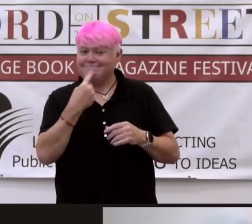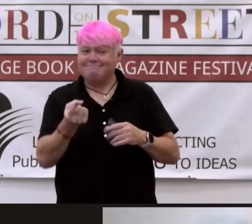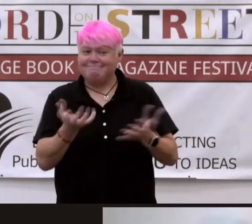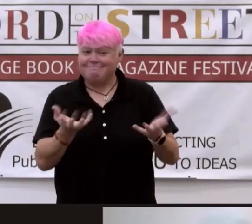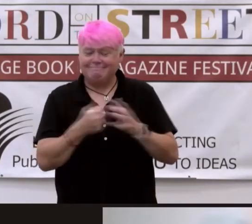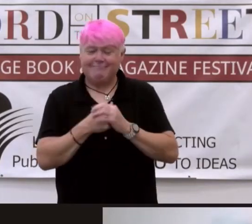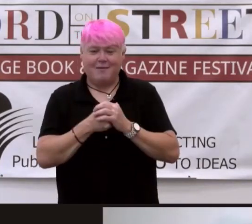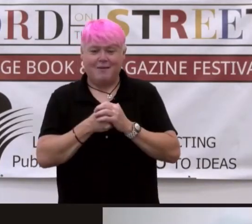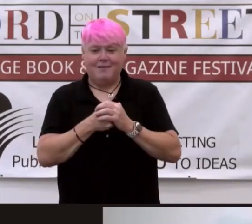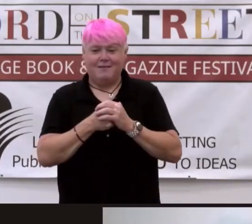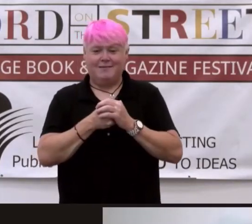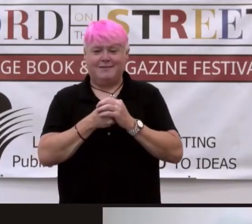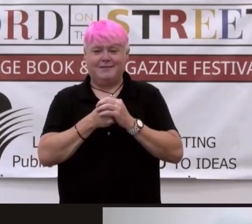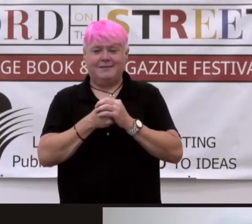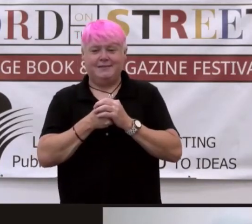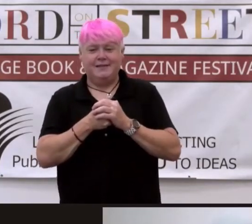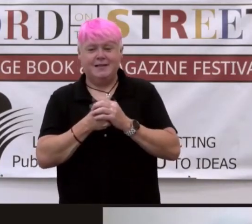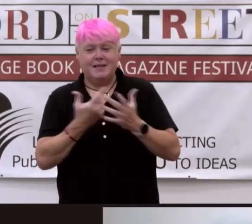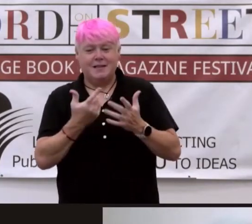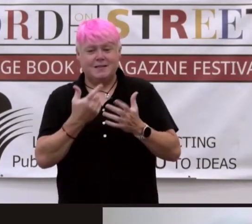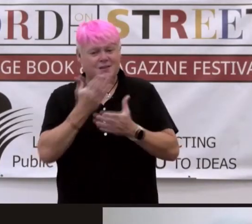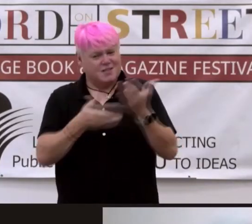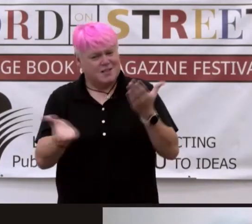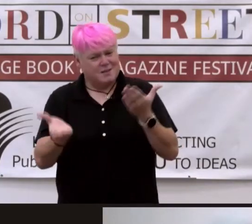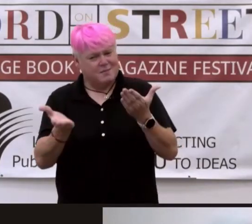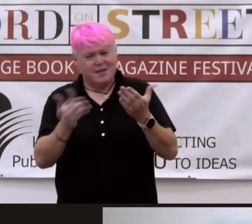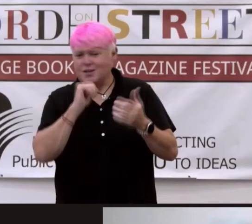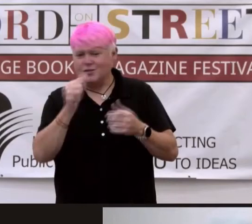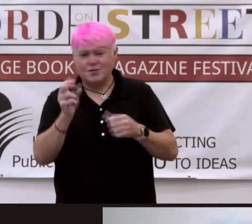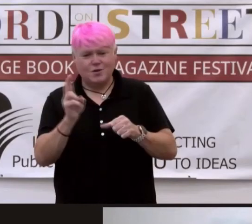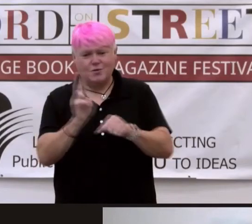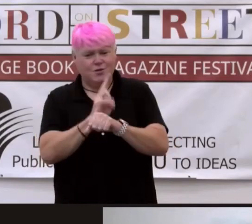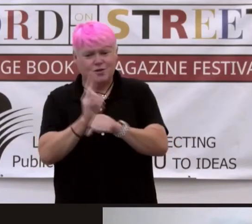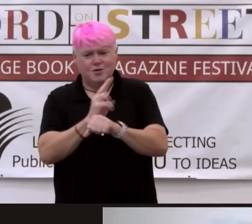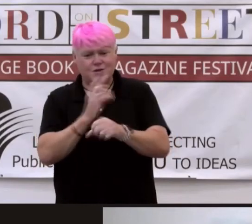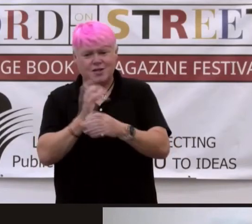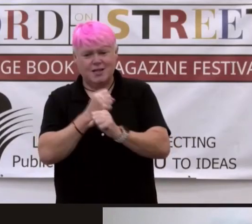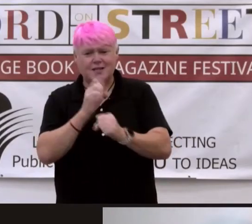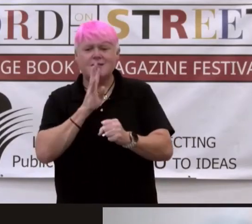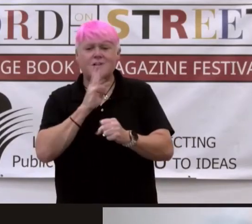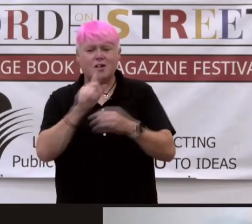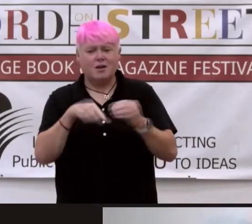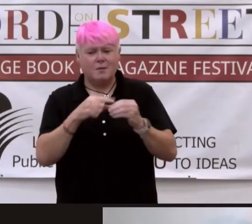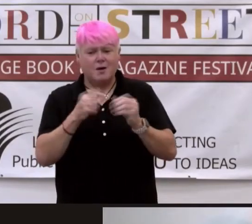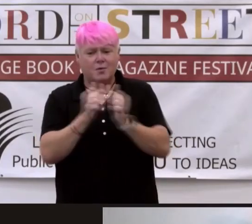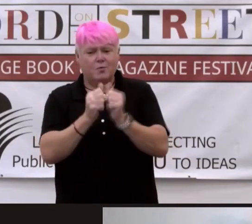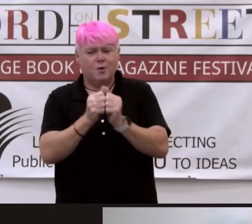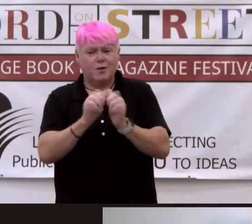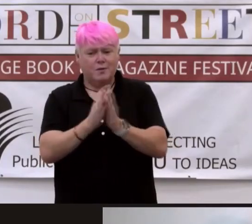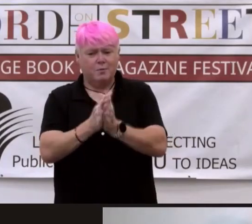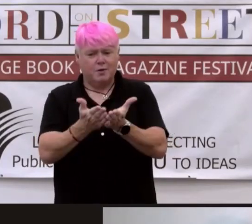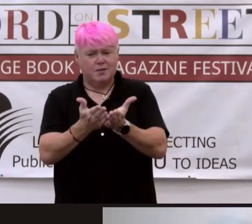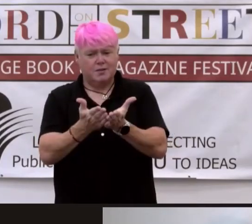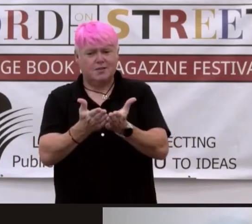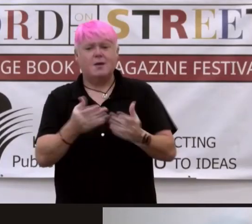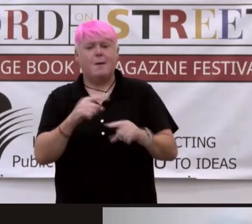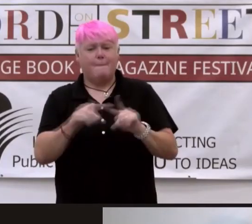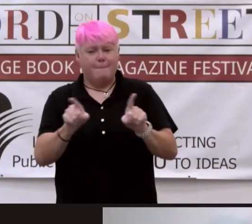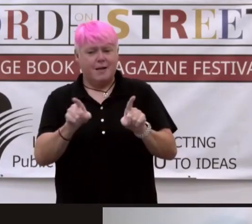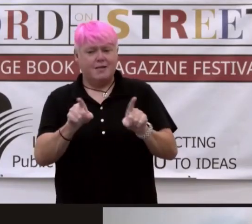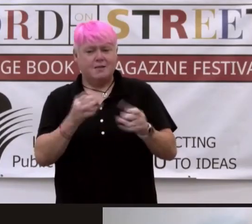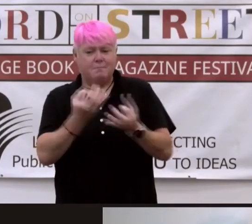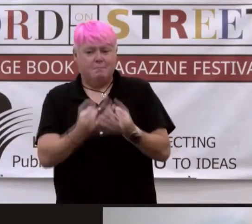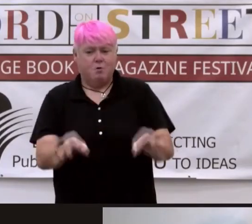know. Here's a good one. Is there something that you don't usually get the chance to talk about with your books, but is very significant to you?